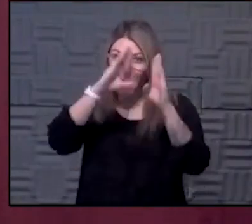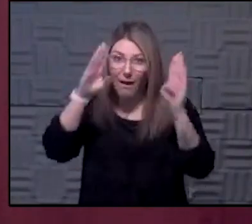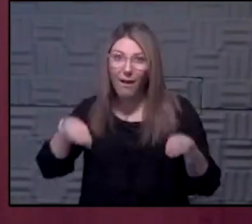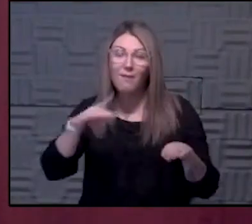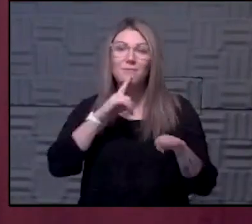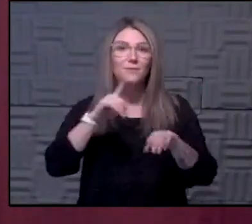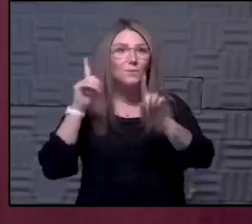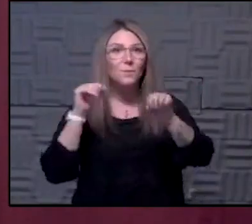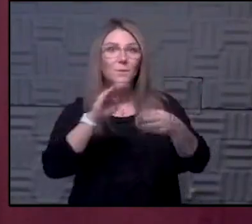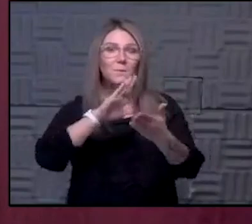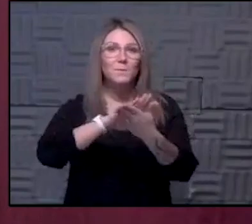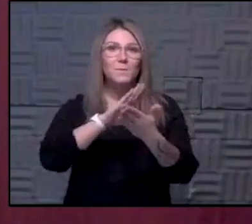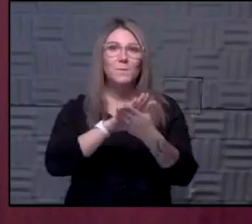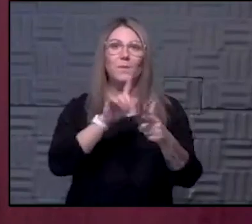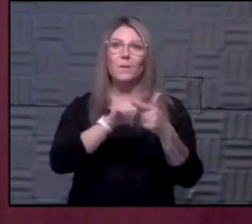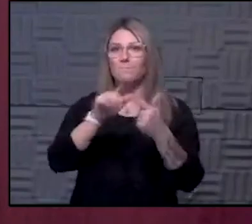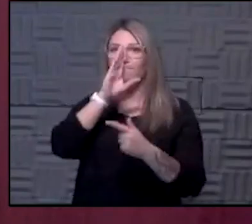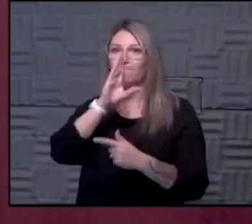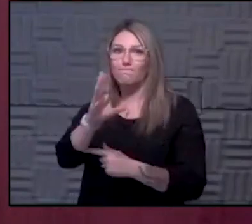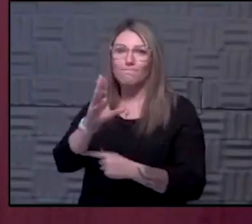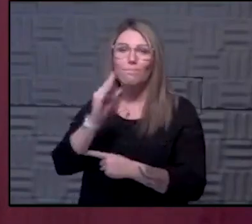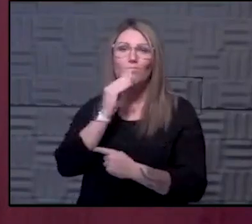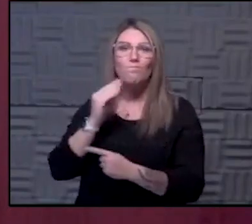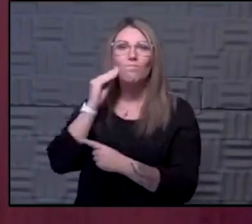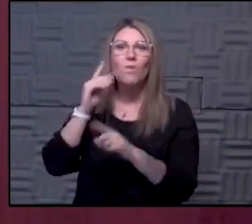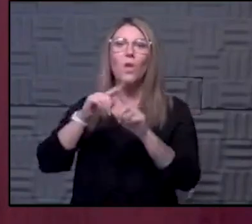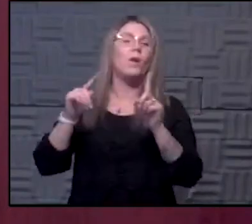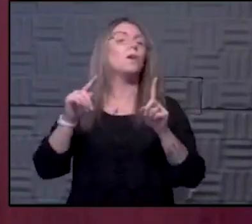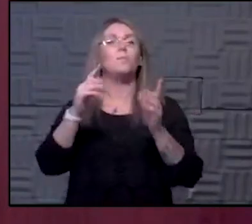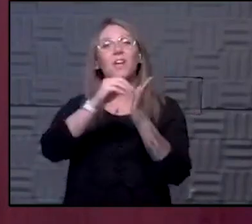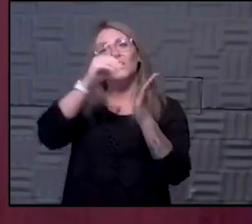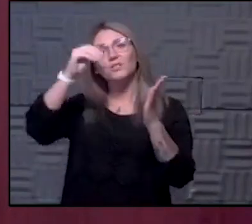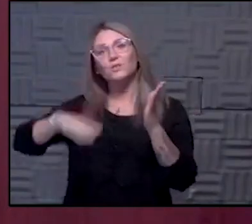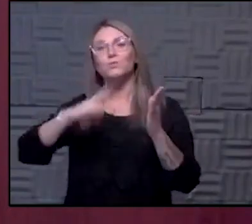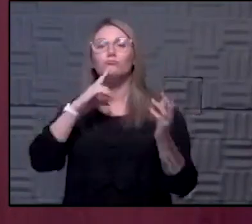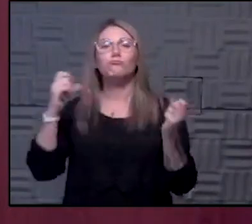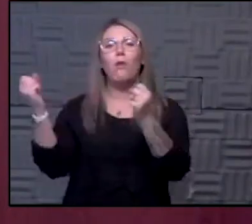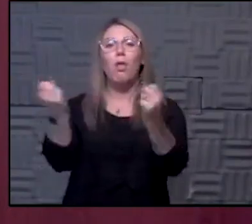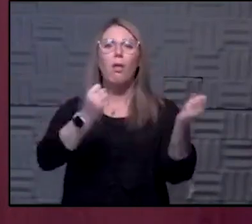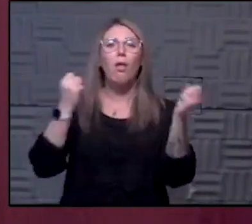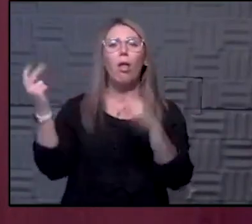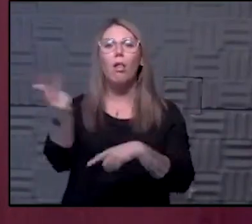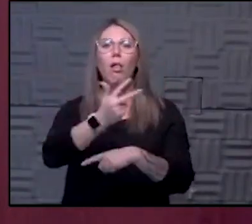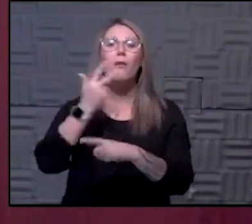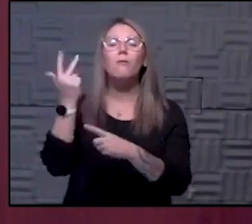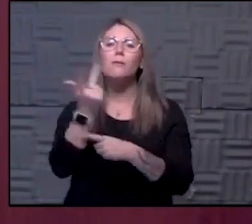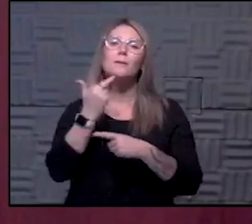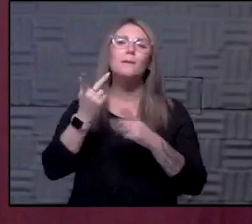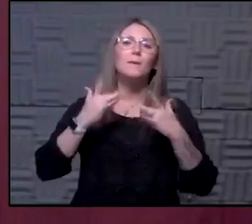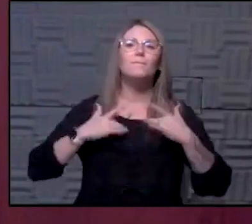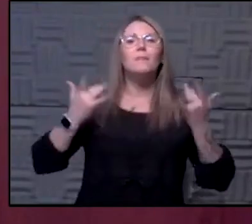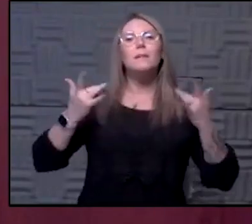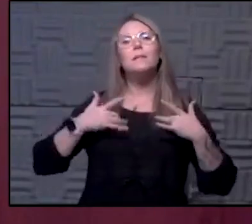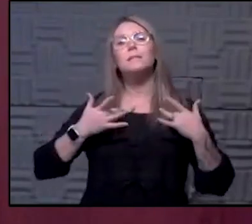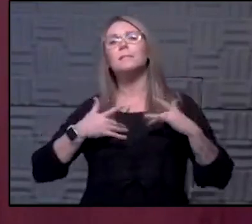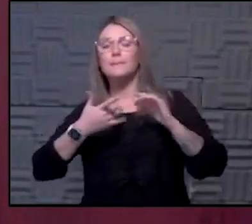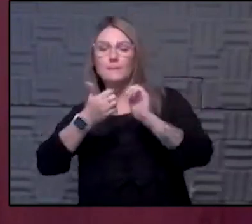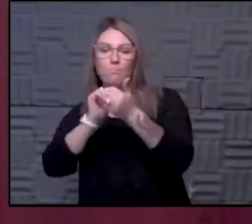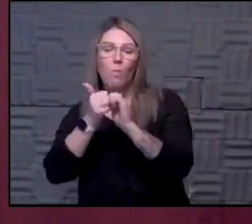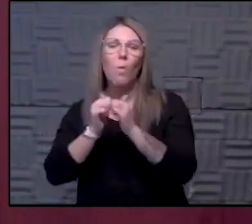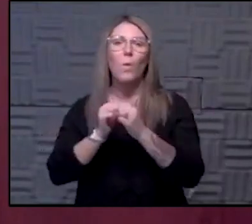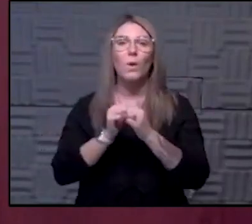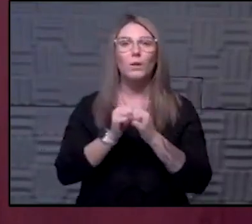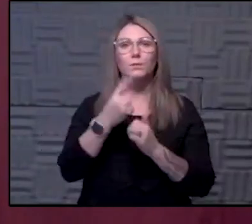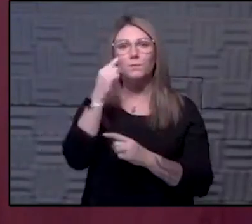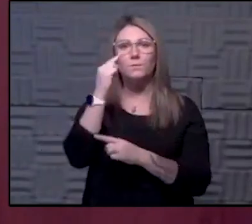home, and that's about all they can do. Older students are going to be driving around, going to different athletic things, different social events. For parents who've had